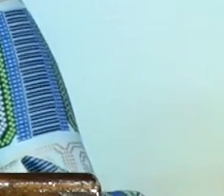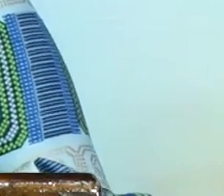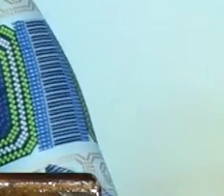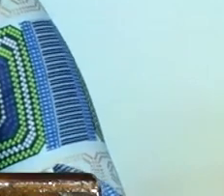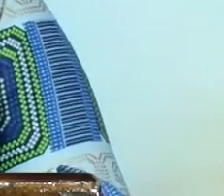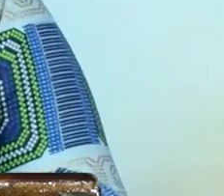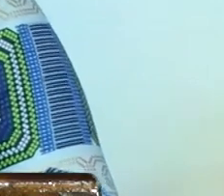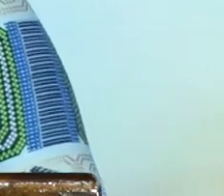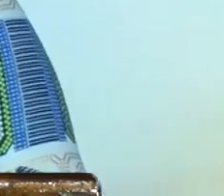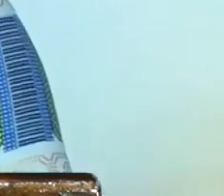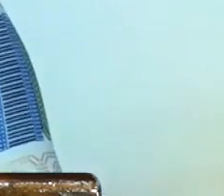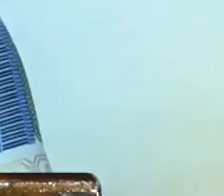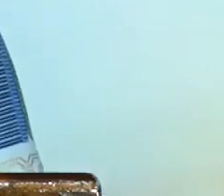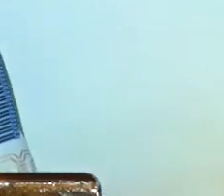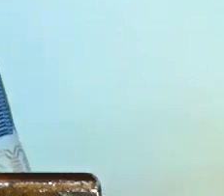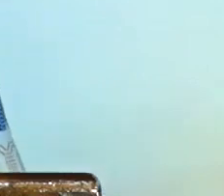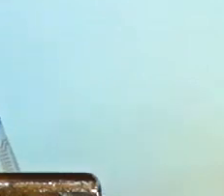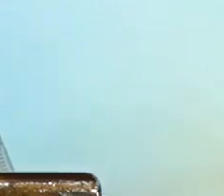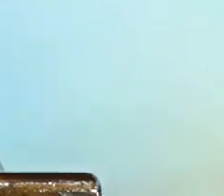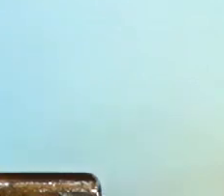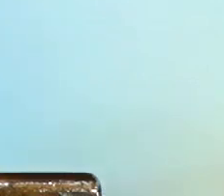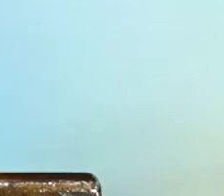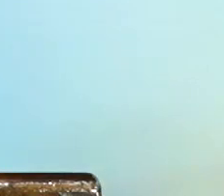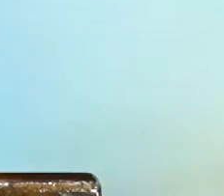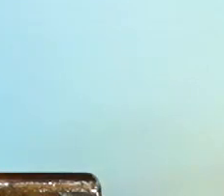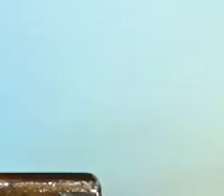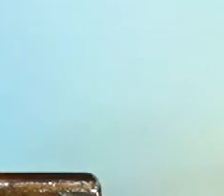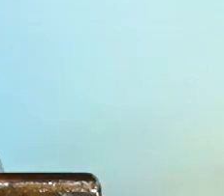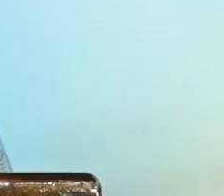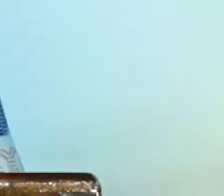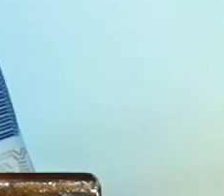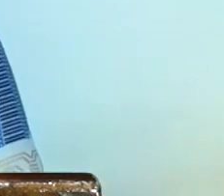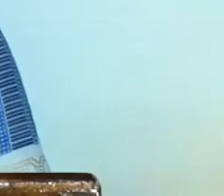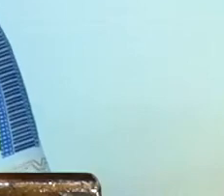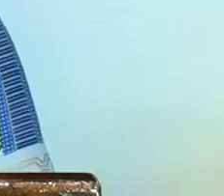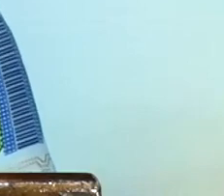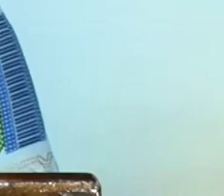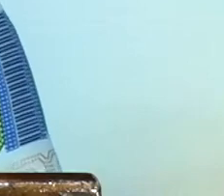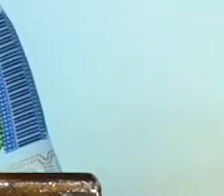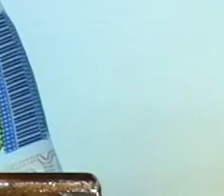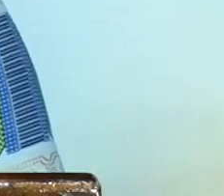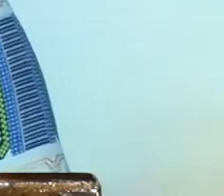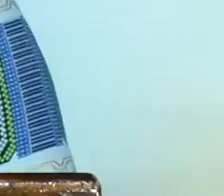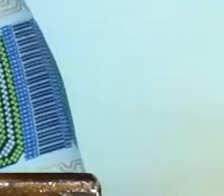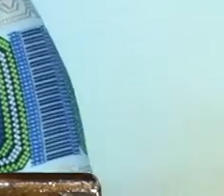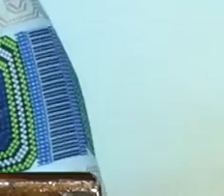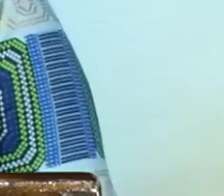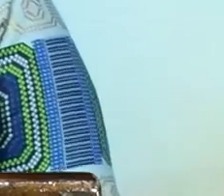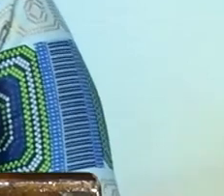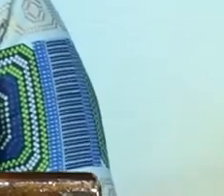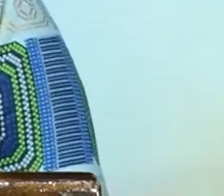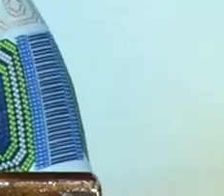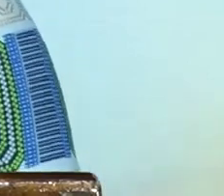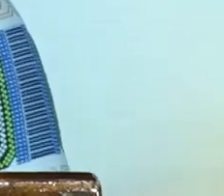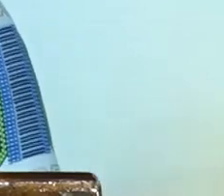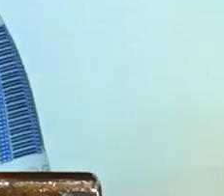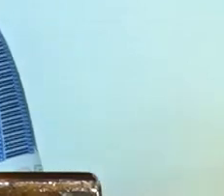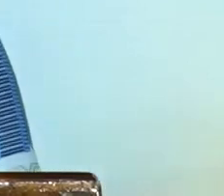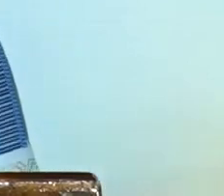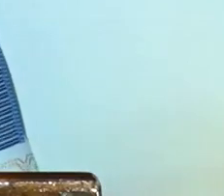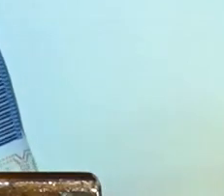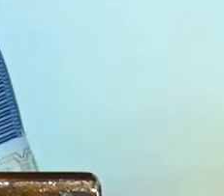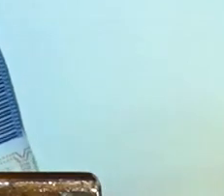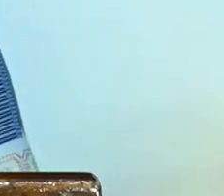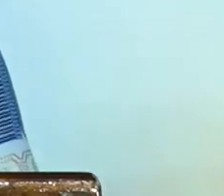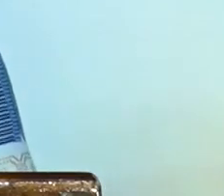that particular drug. So when do we say that somebody is drug dependent? We say that somebody is